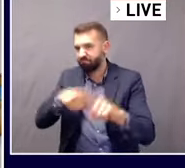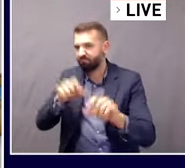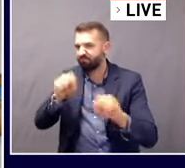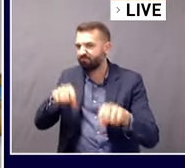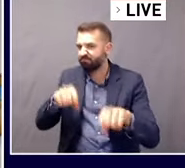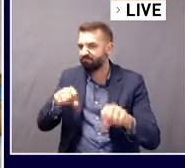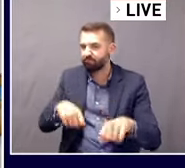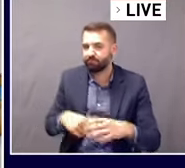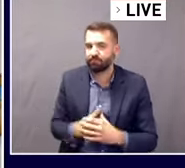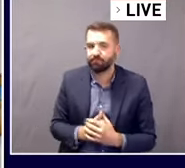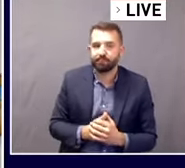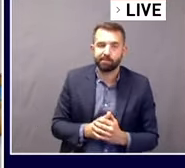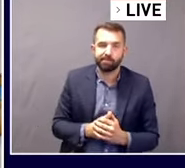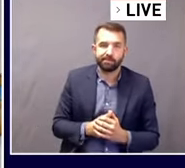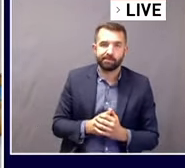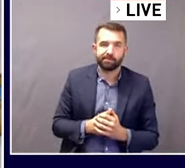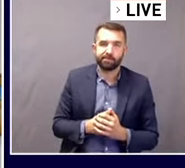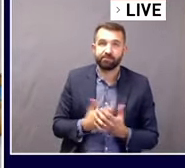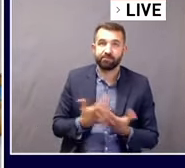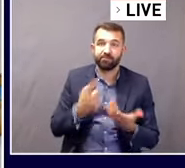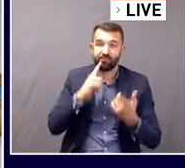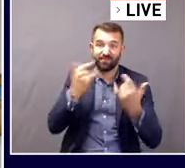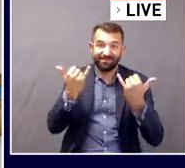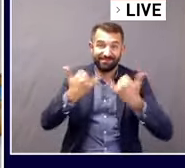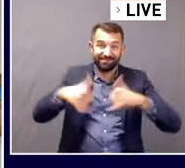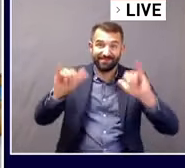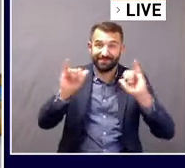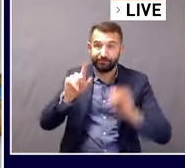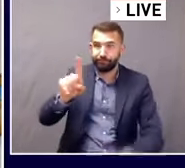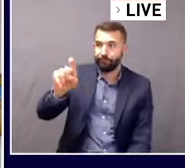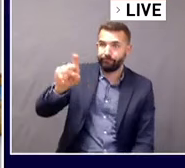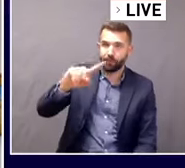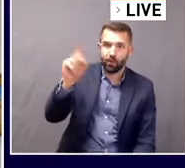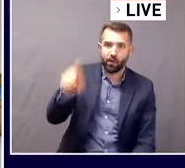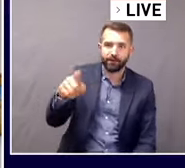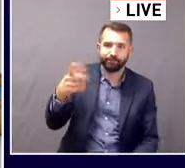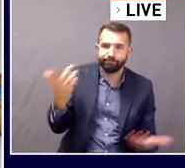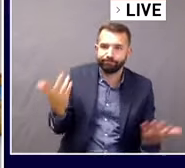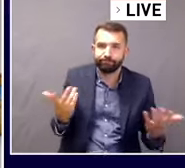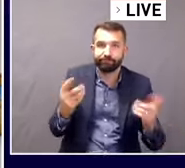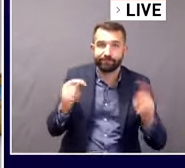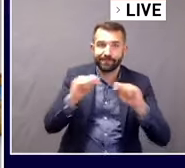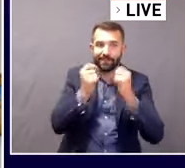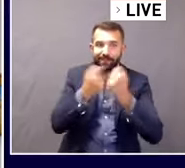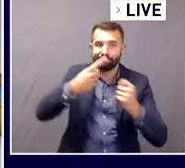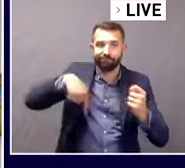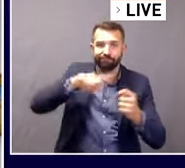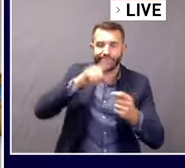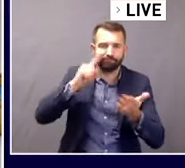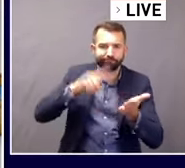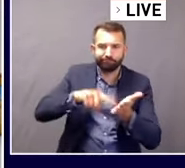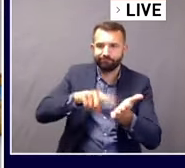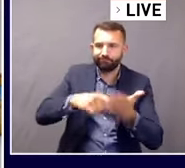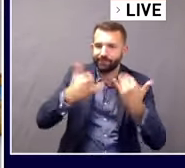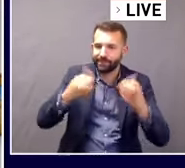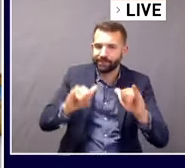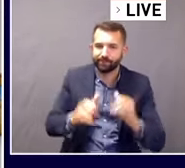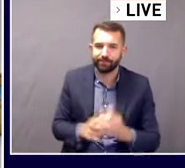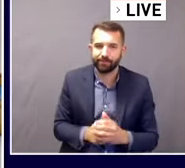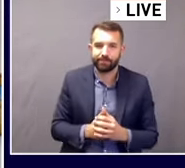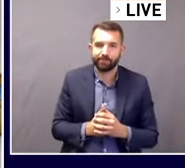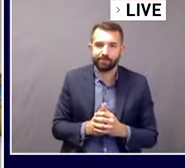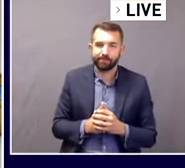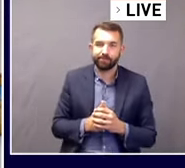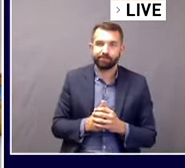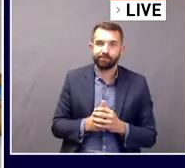But right now, that's still an open question that our team is really trying to piece together. Okay, thanks. And I'm wondering if